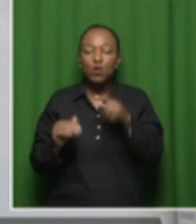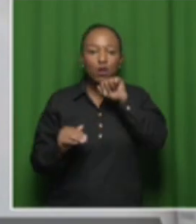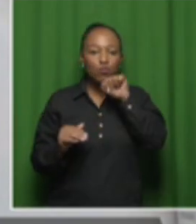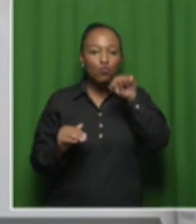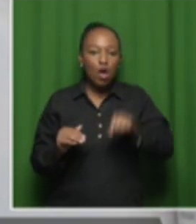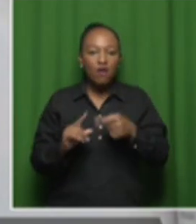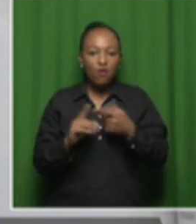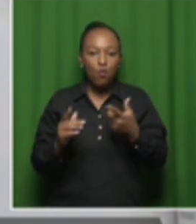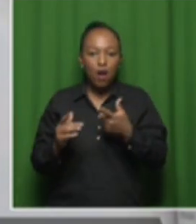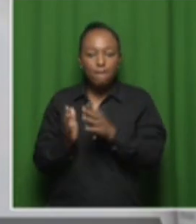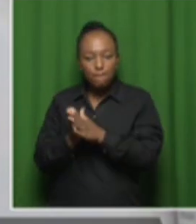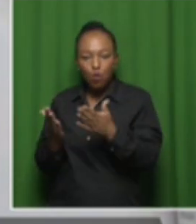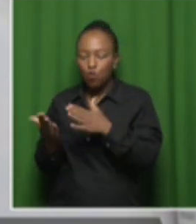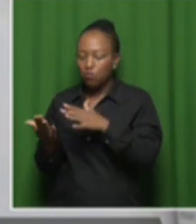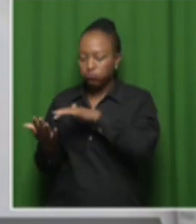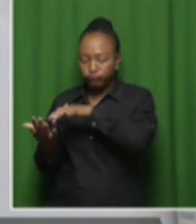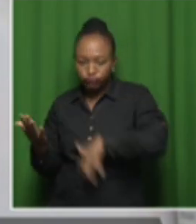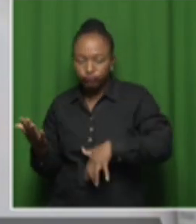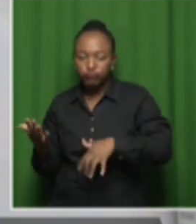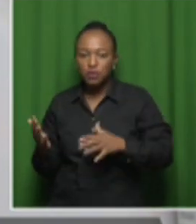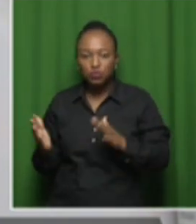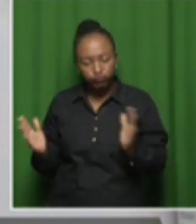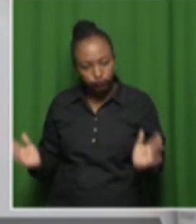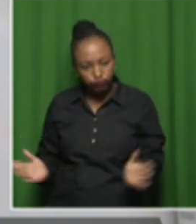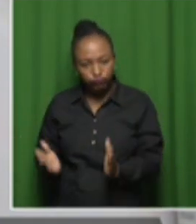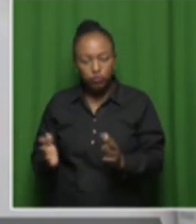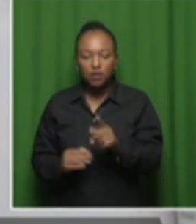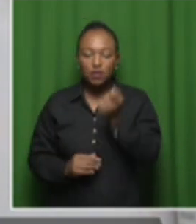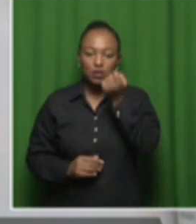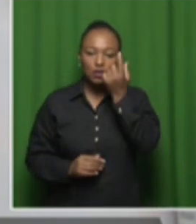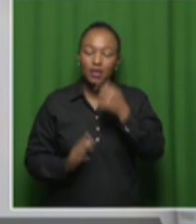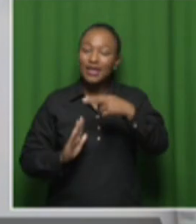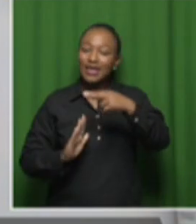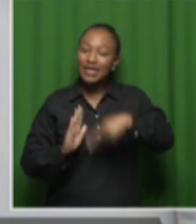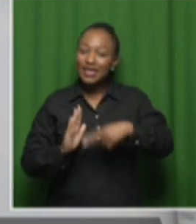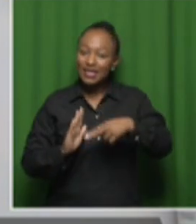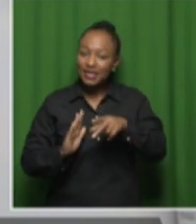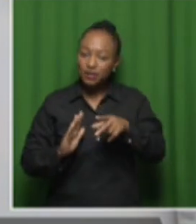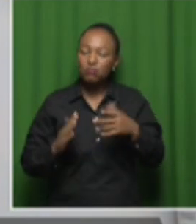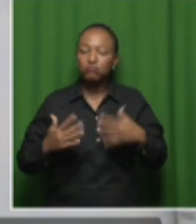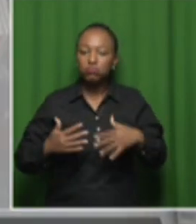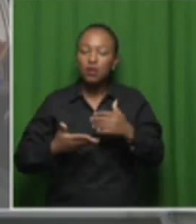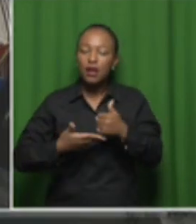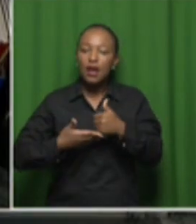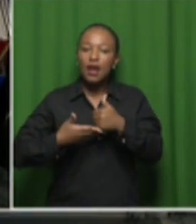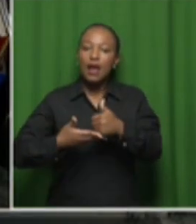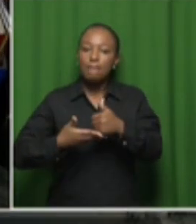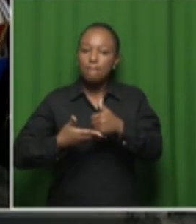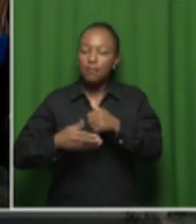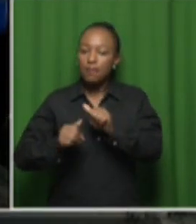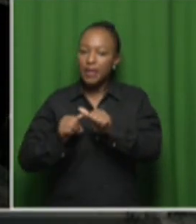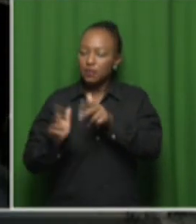come from a book. So just encouraging that understanding that reading also creates better comprehension.